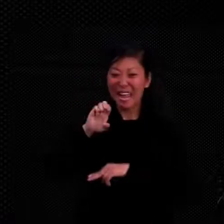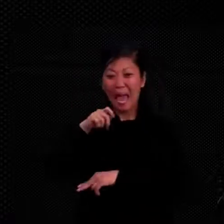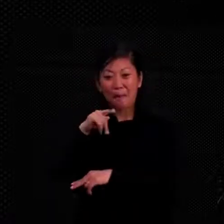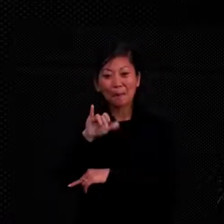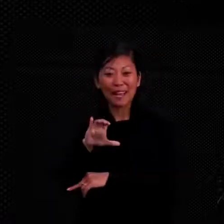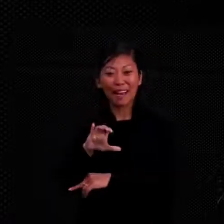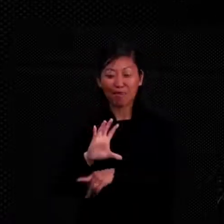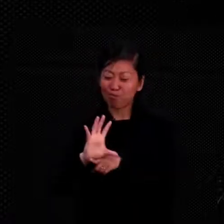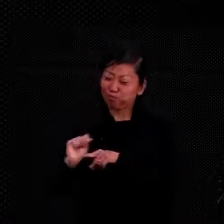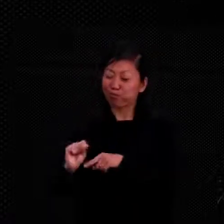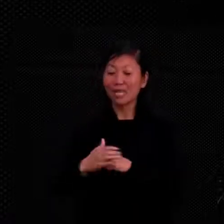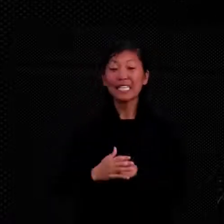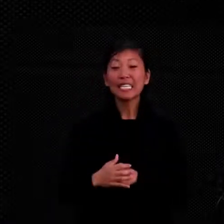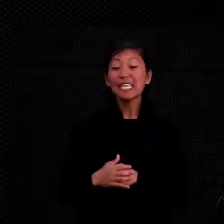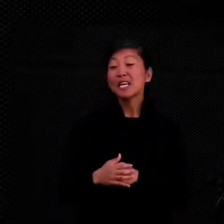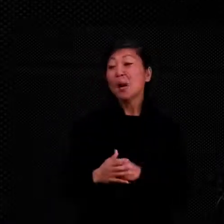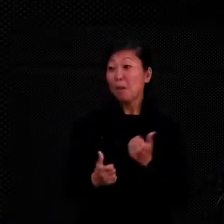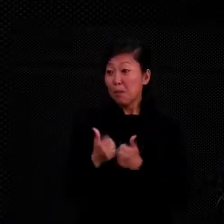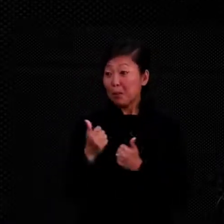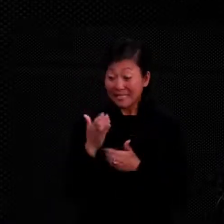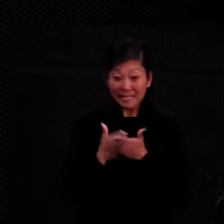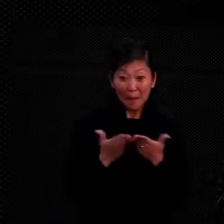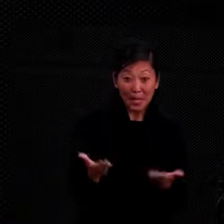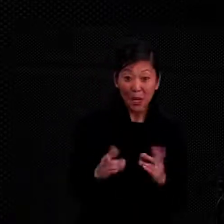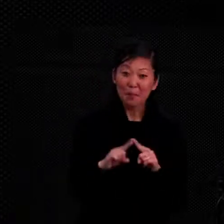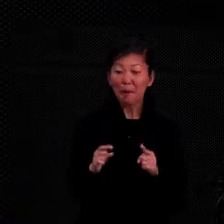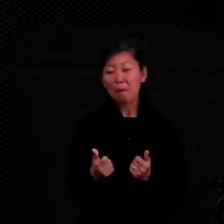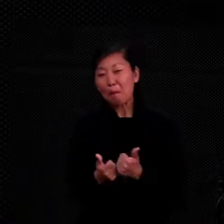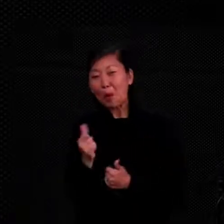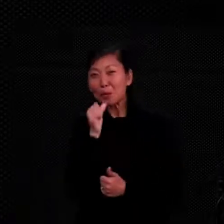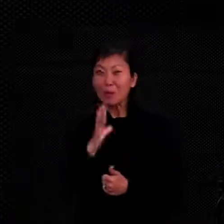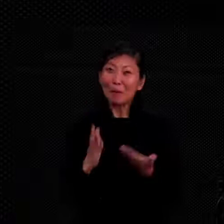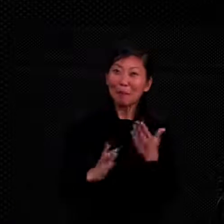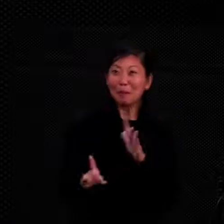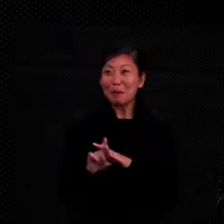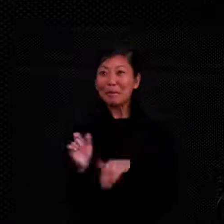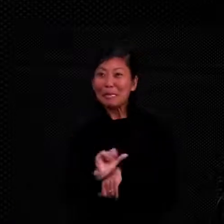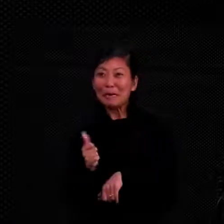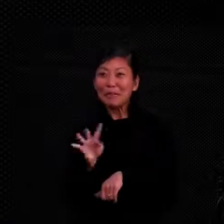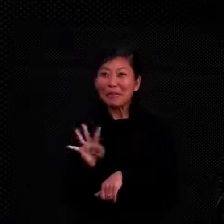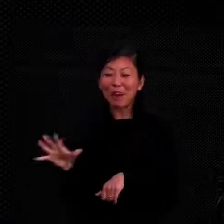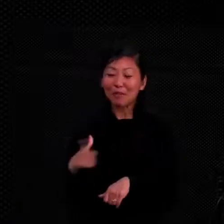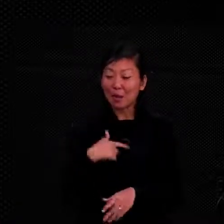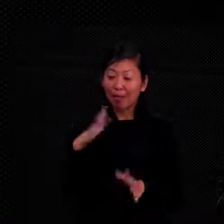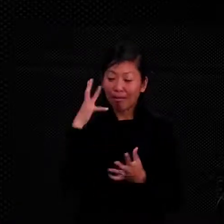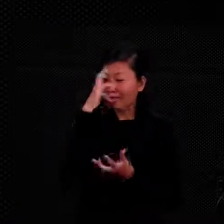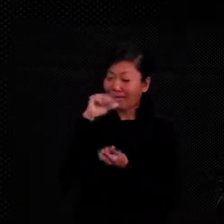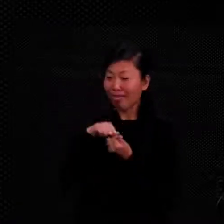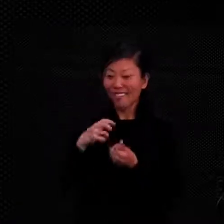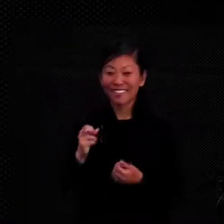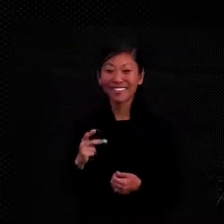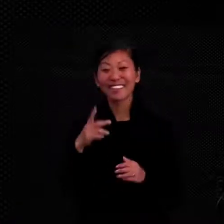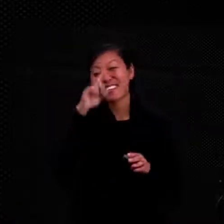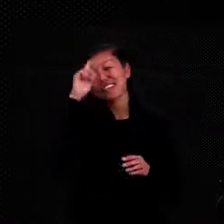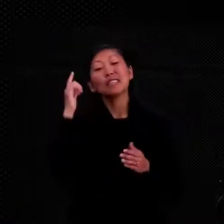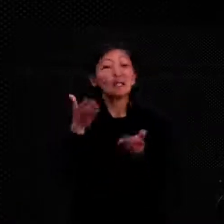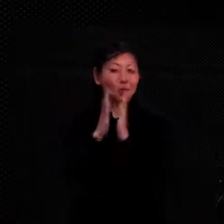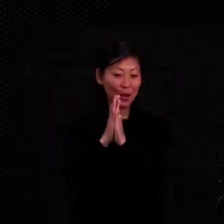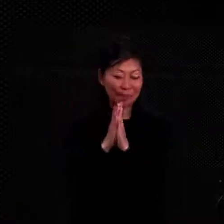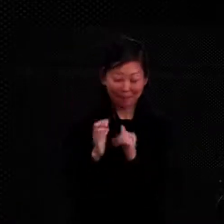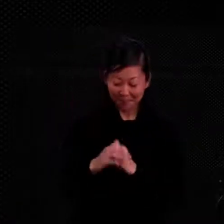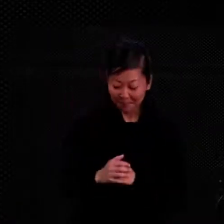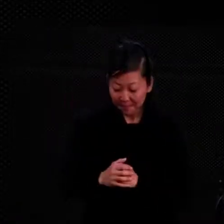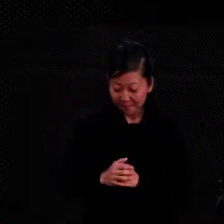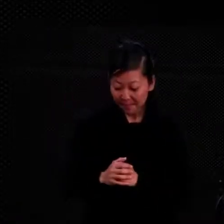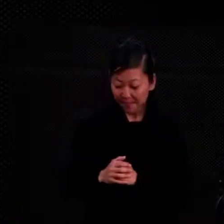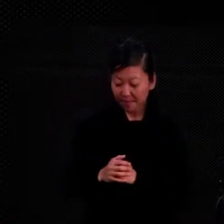will probably be here at 10:45. So let's pray and ask God to open our minds to the truth and beauty of His Word. God, thank